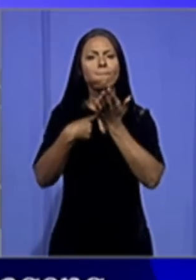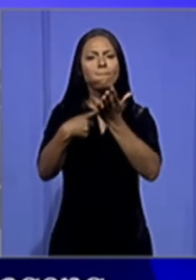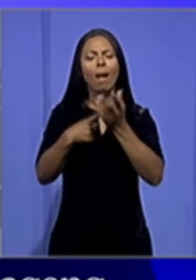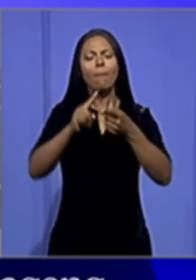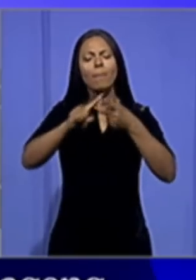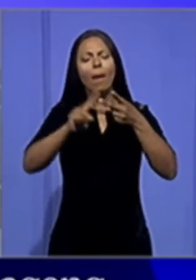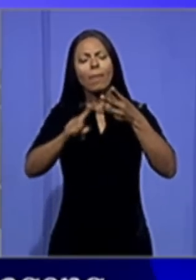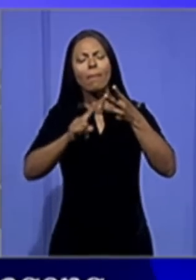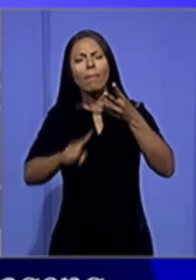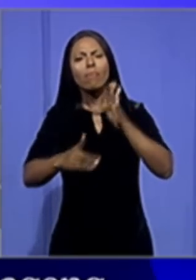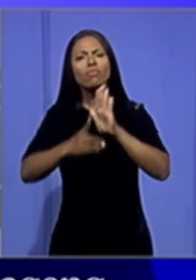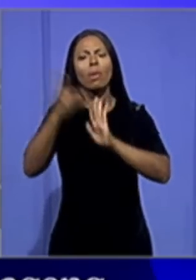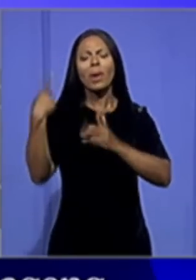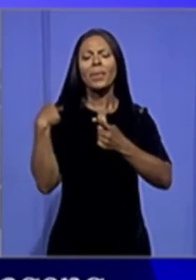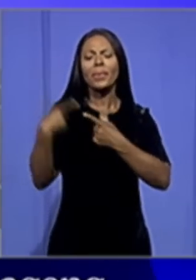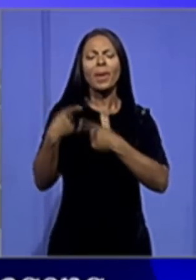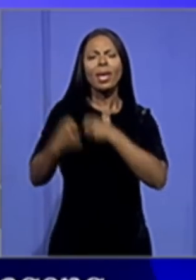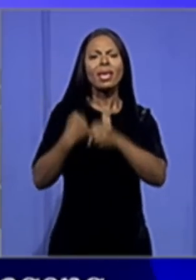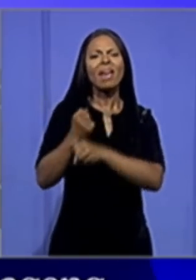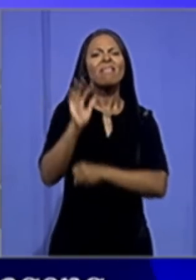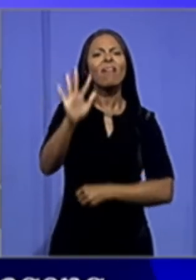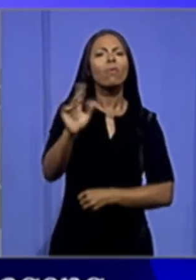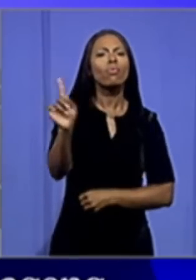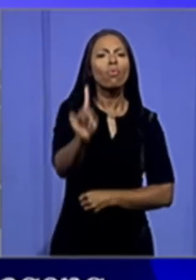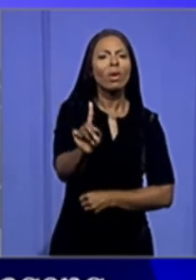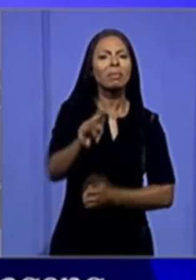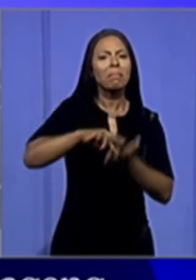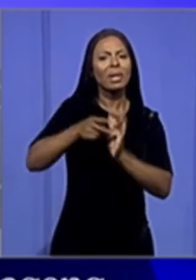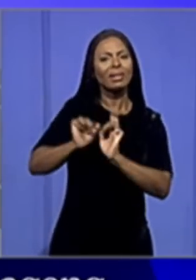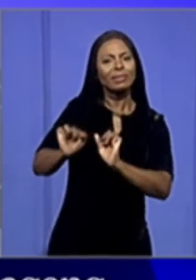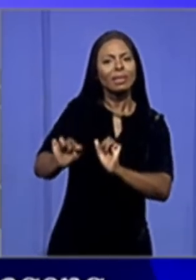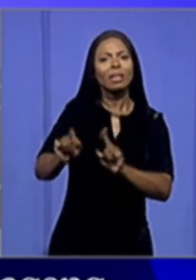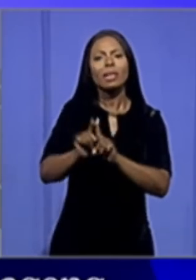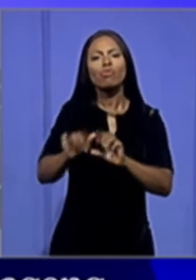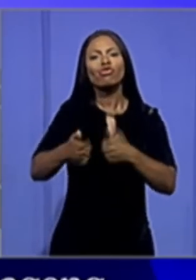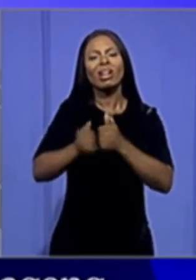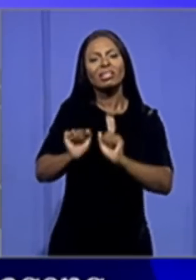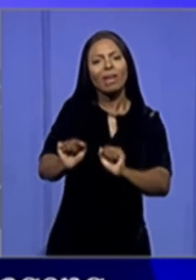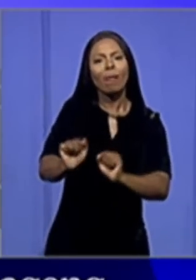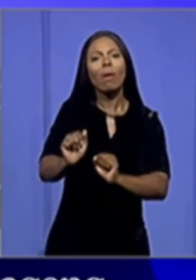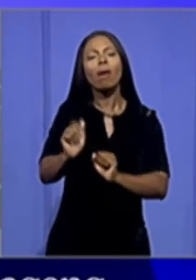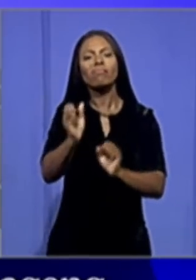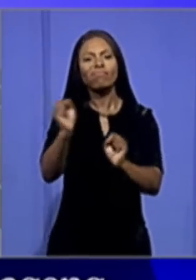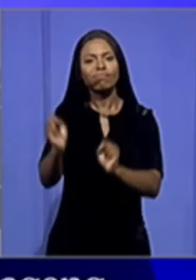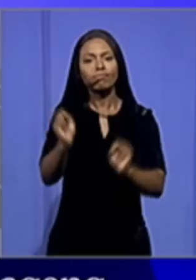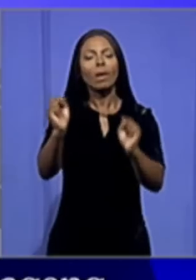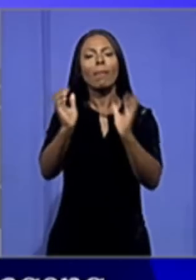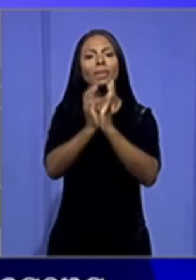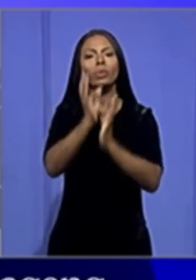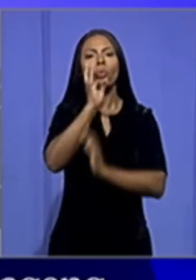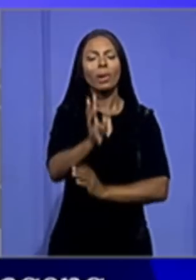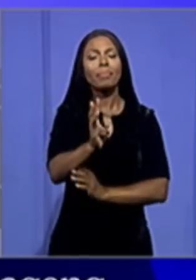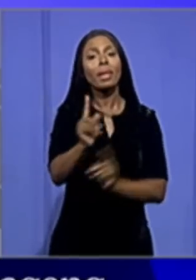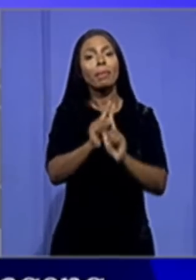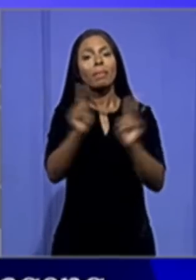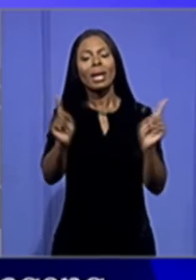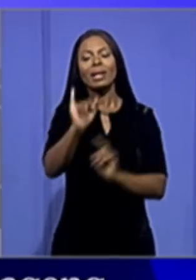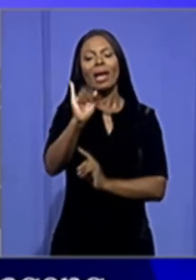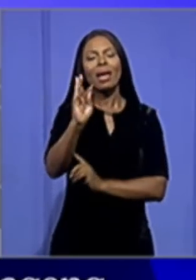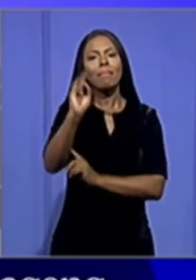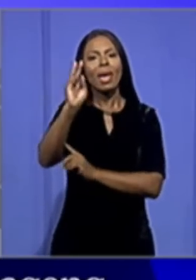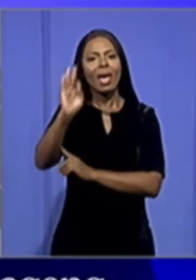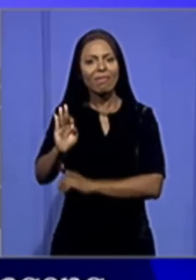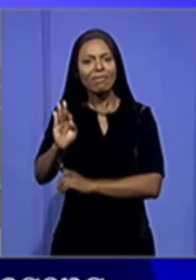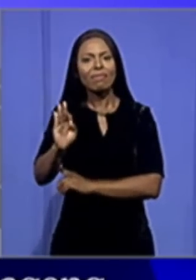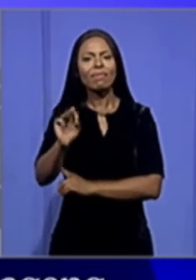dirilwego mo mengwageng e mehlano ya go feta le ditlhotlho tšeo ba kopanego le tšona. Le ge IMF e hlahlobile